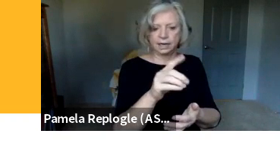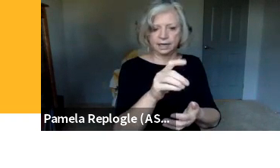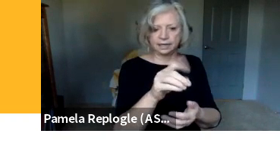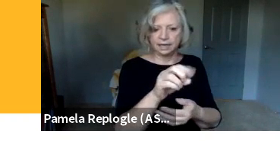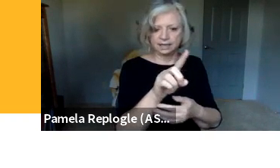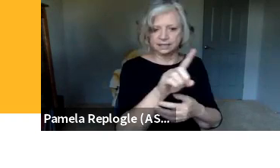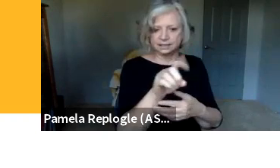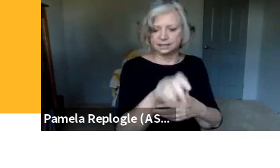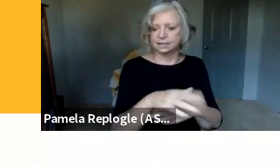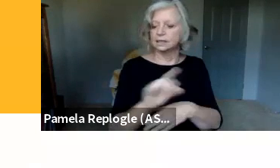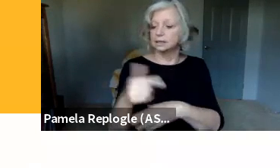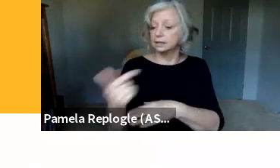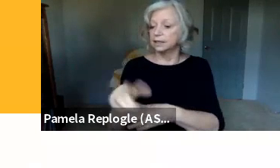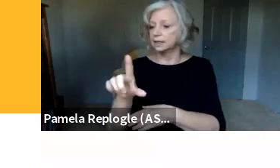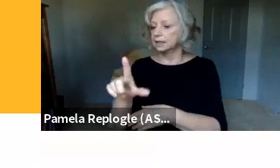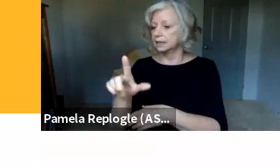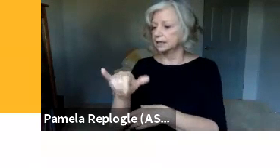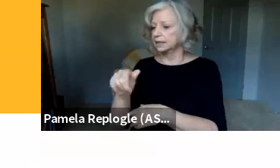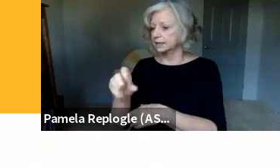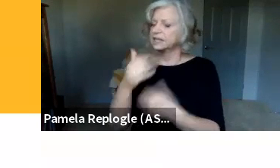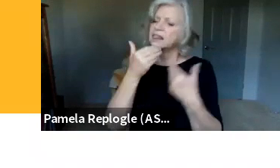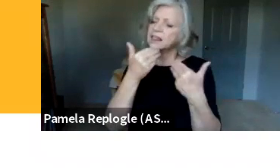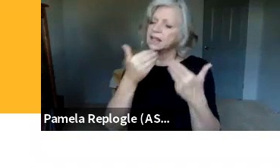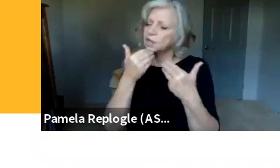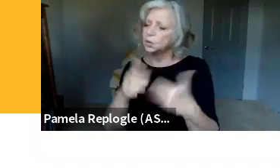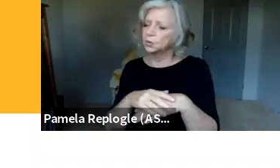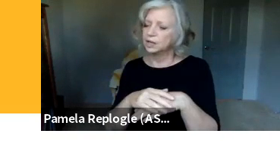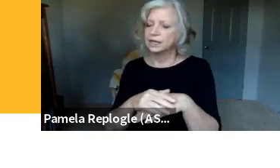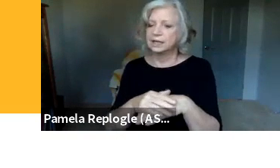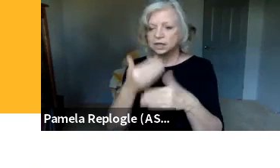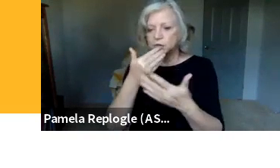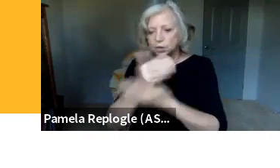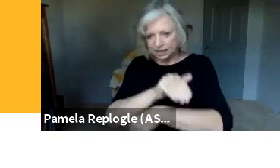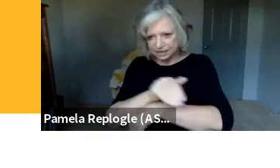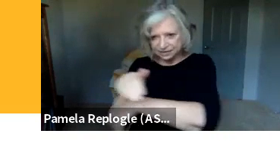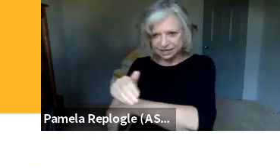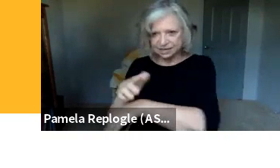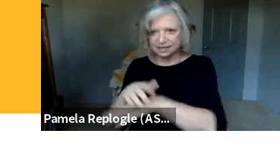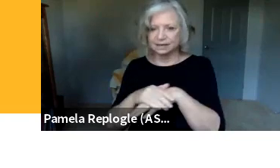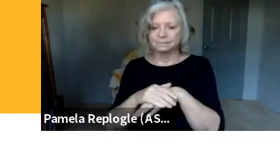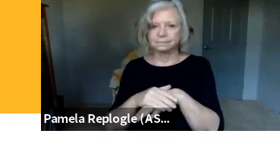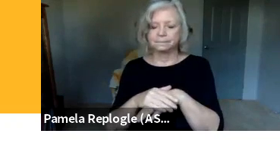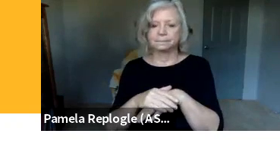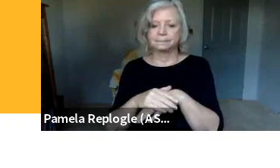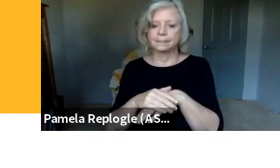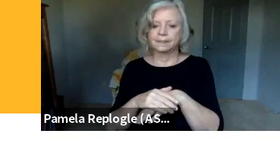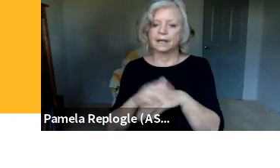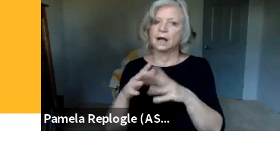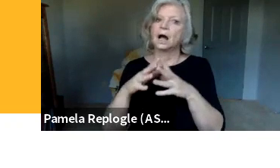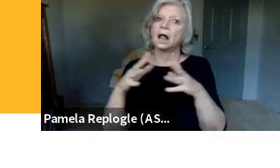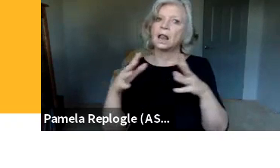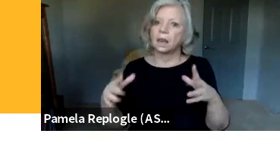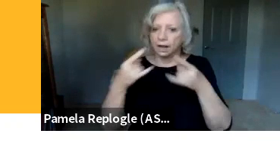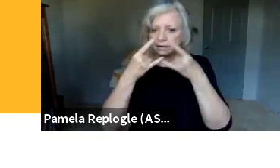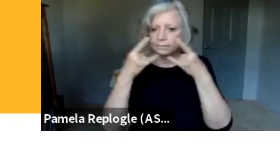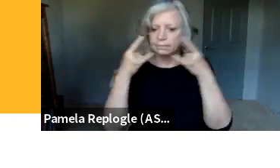Lisa Erickson. Okay, thanks, Tuere. Good evening, everybody. So there were lots of mask questions in the